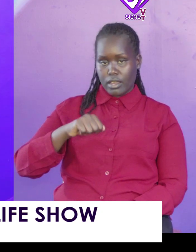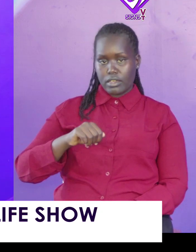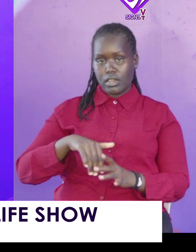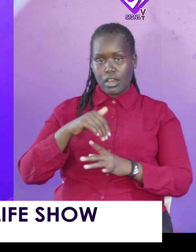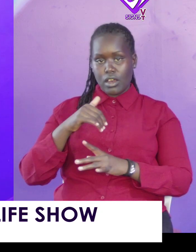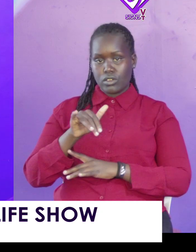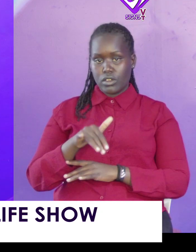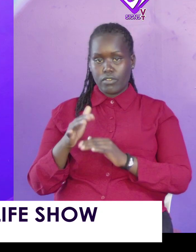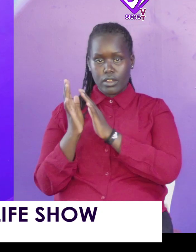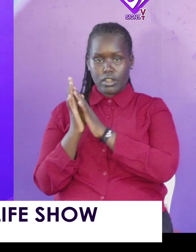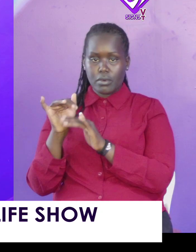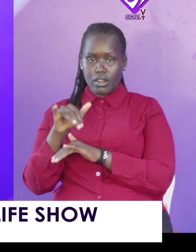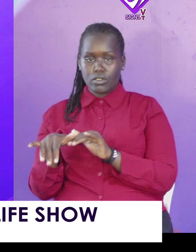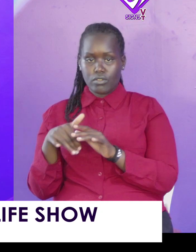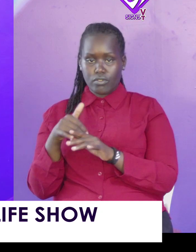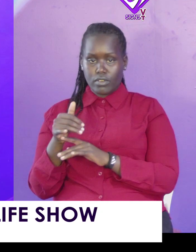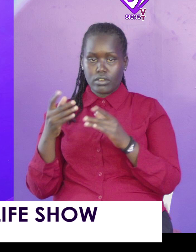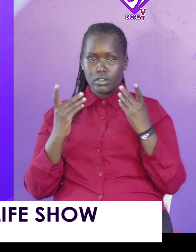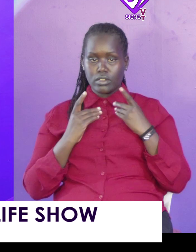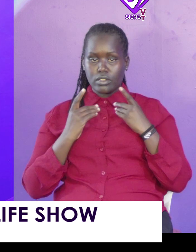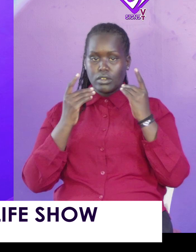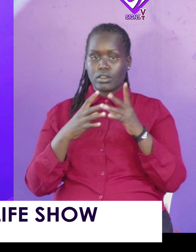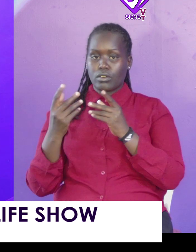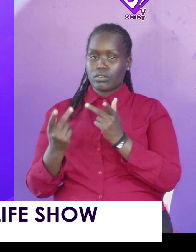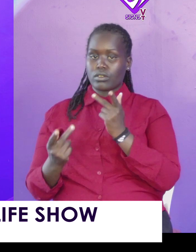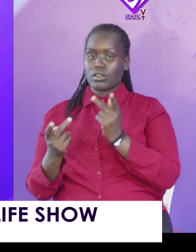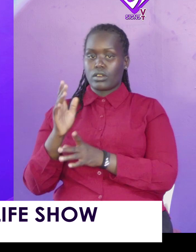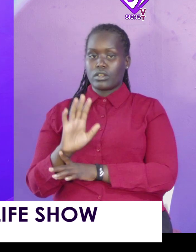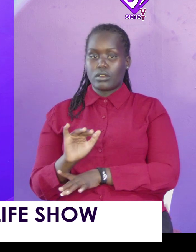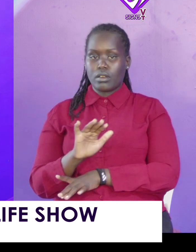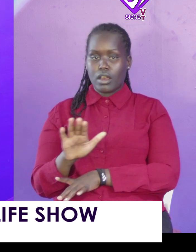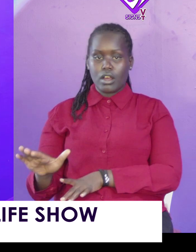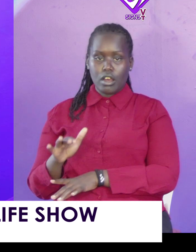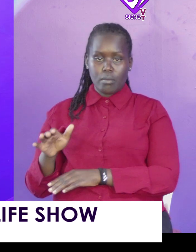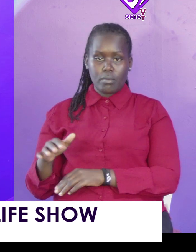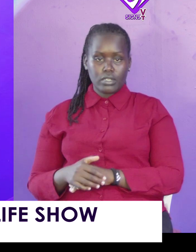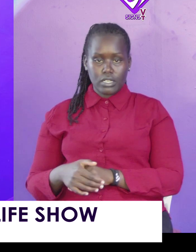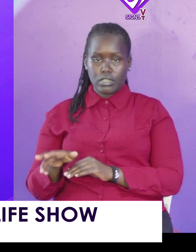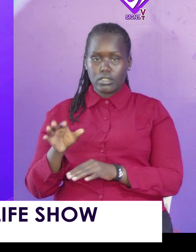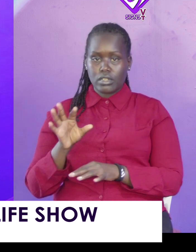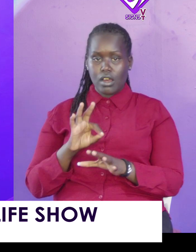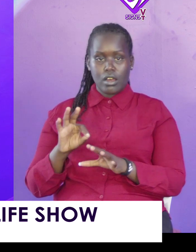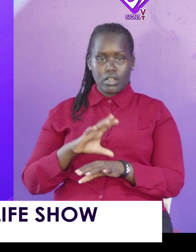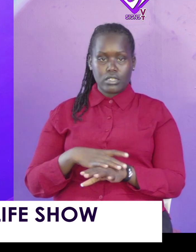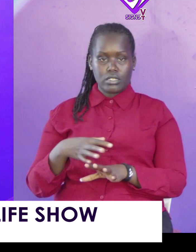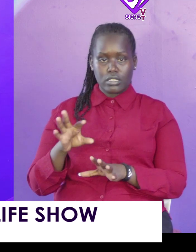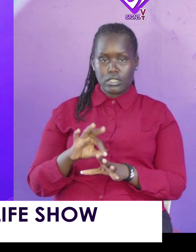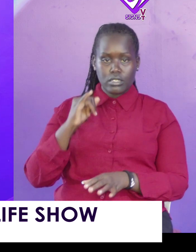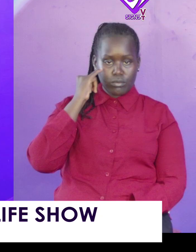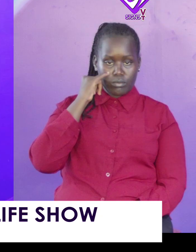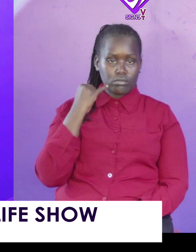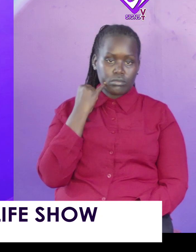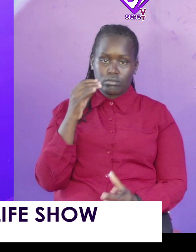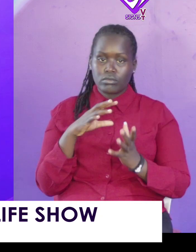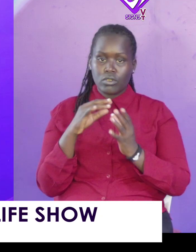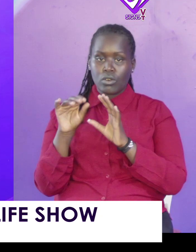Come up of that depression. Go into your kitchen or something. Go somewhere and just take some tea, some juice. Go out